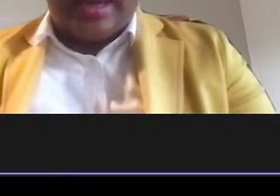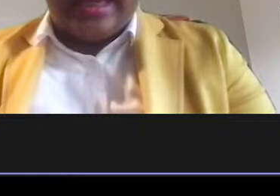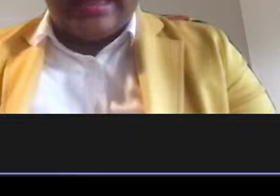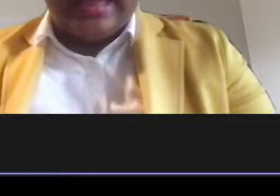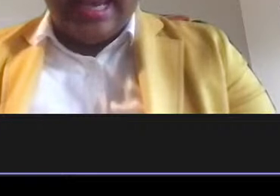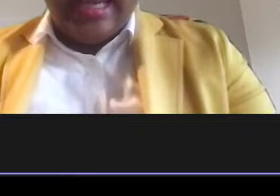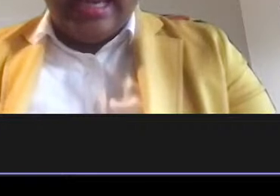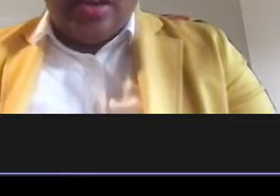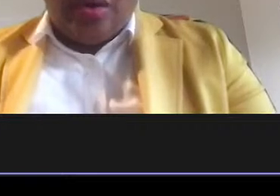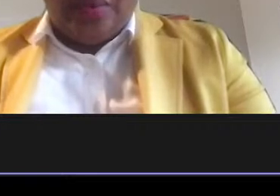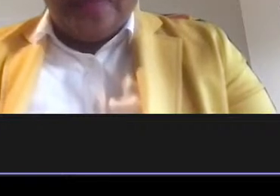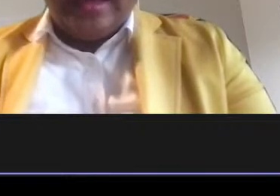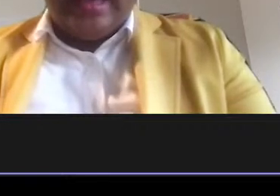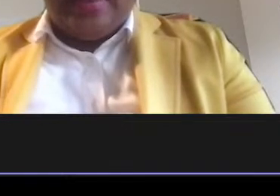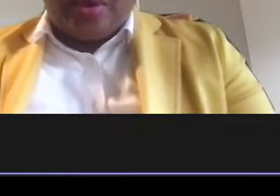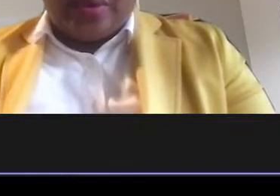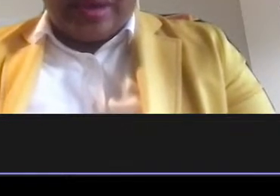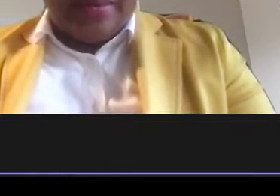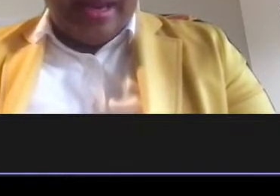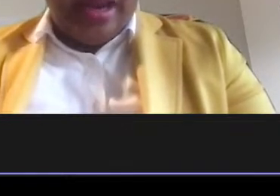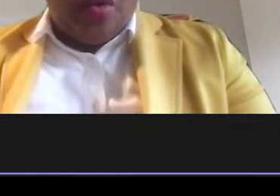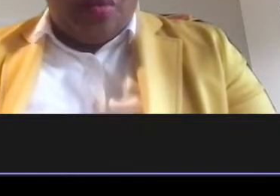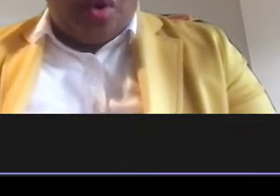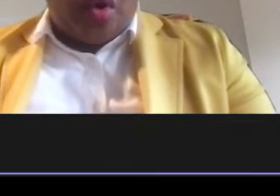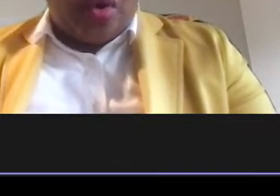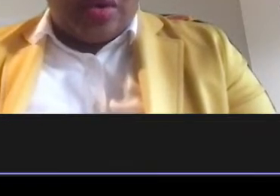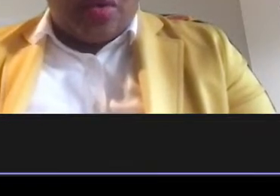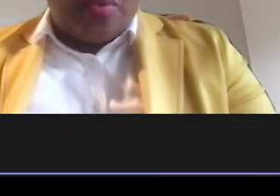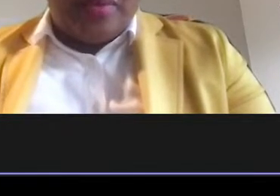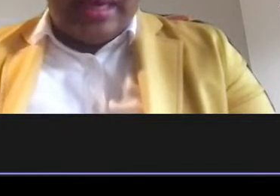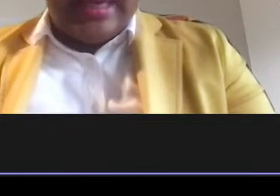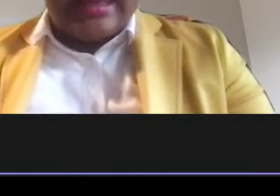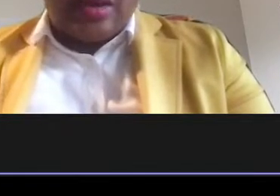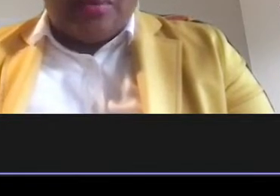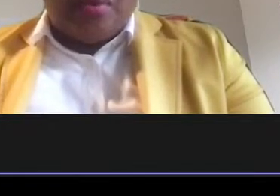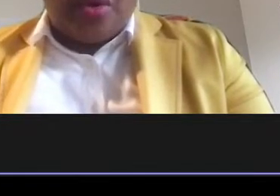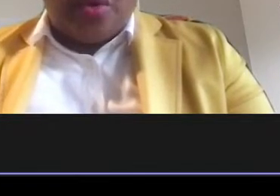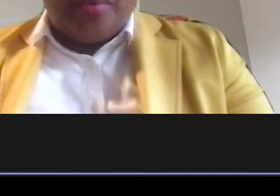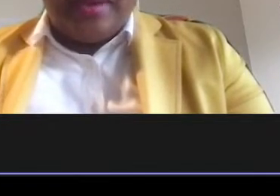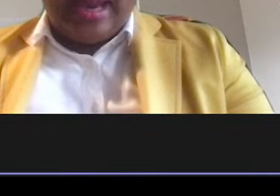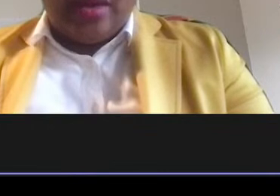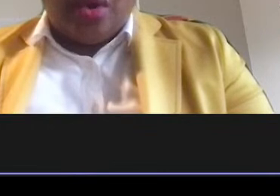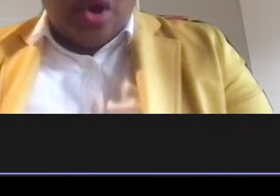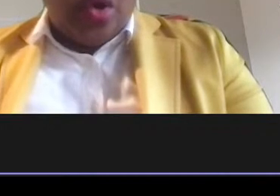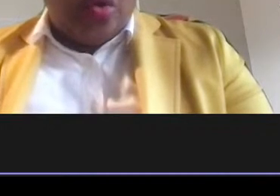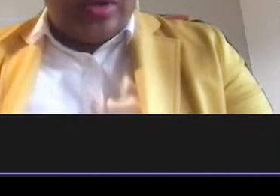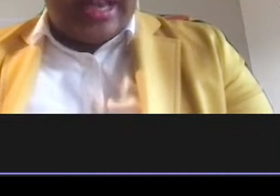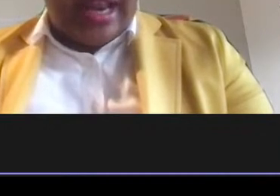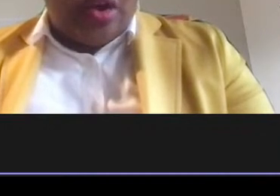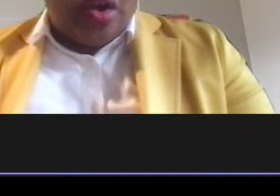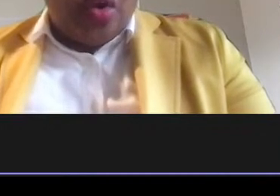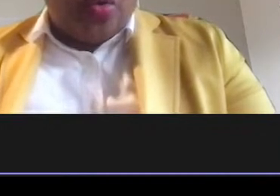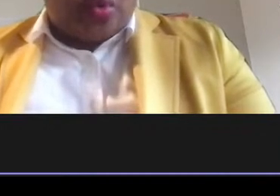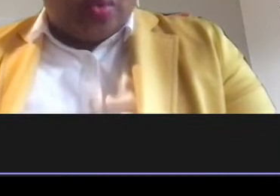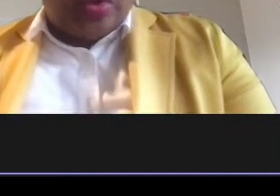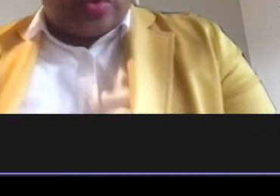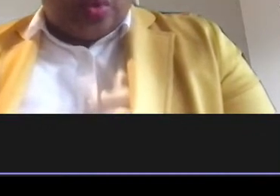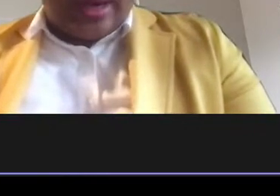izimpilo zabantu bakithi yilo le program ewumgogodla wokuphumelelisa umbono womnyango lolu